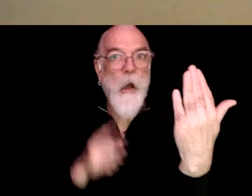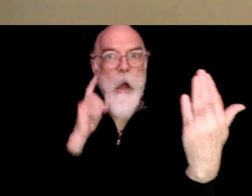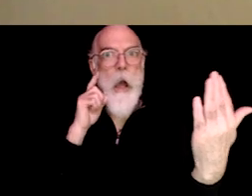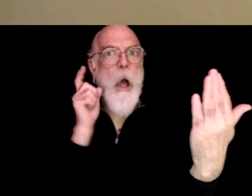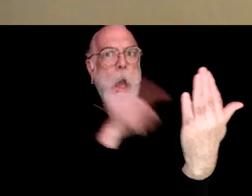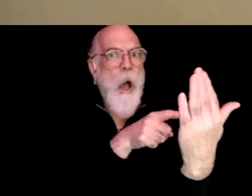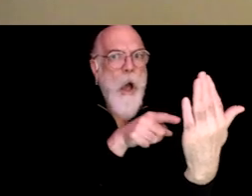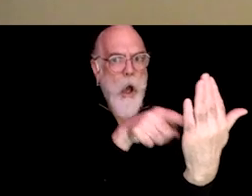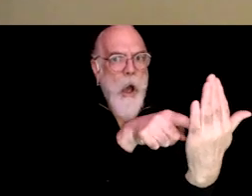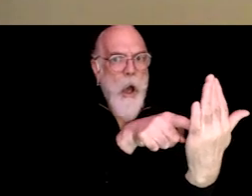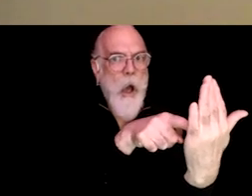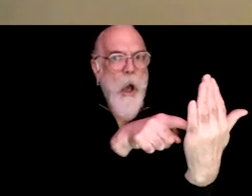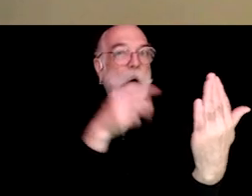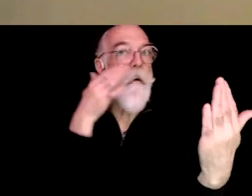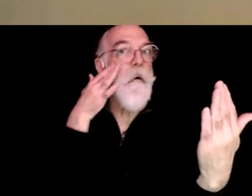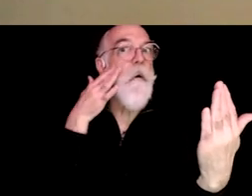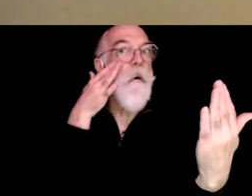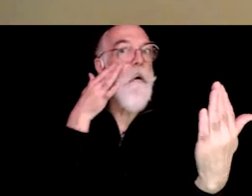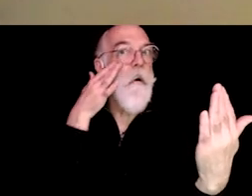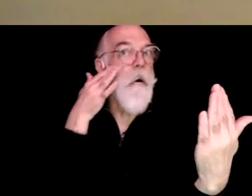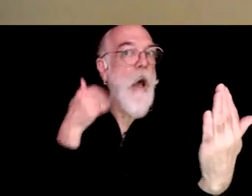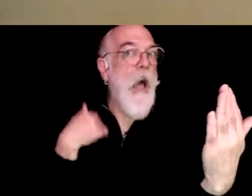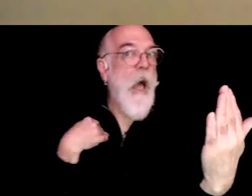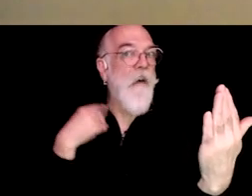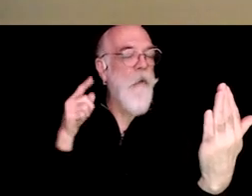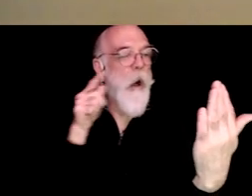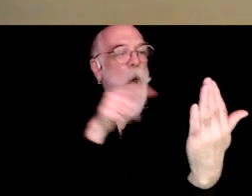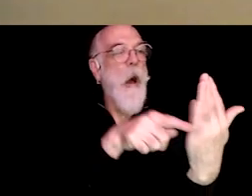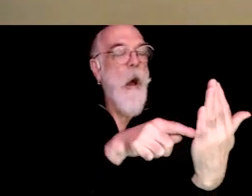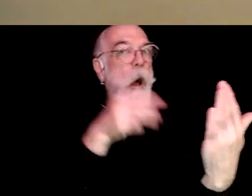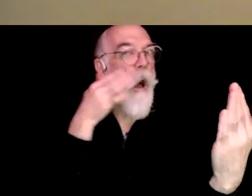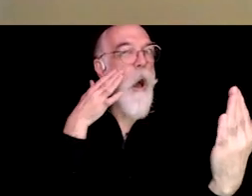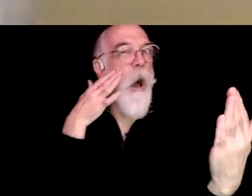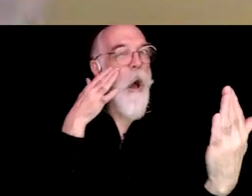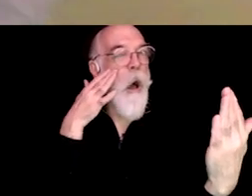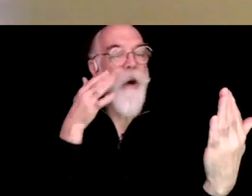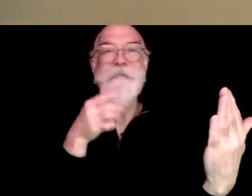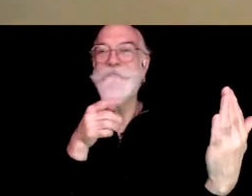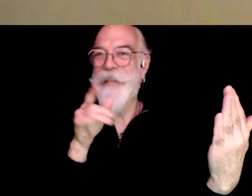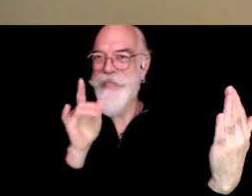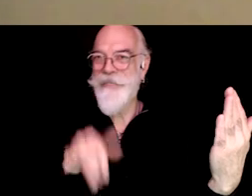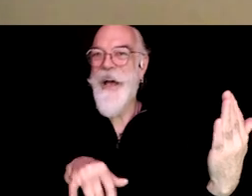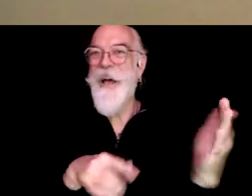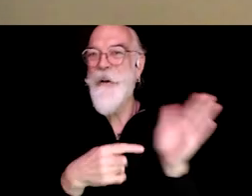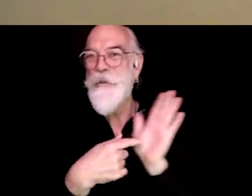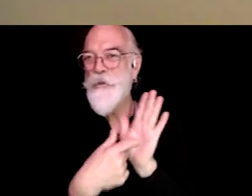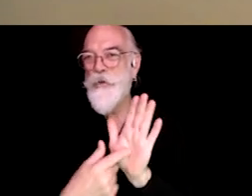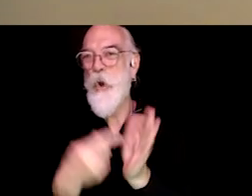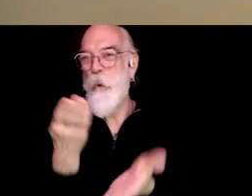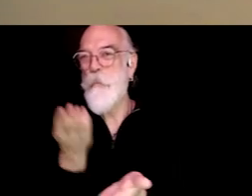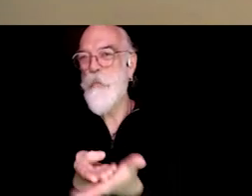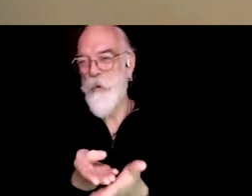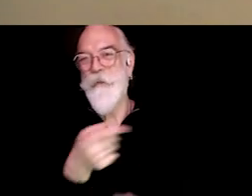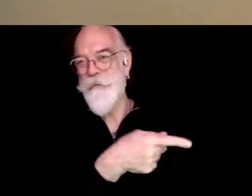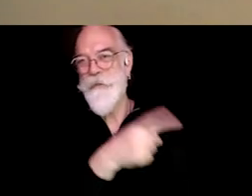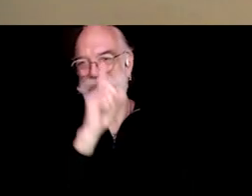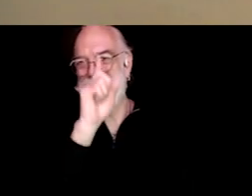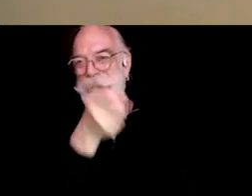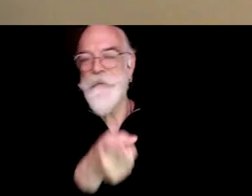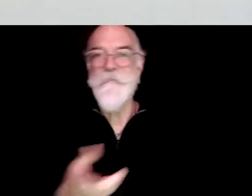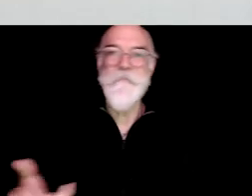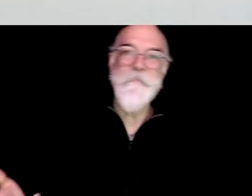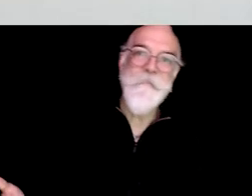was finding that mark on that side of its face was enough to say that it was